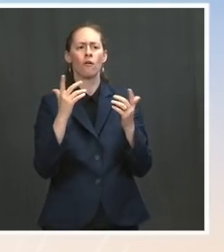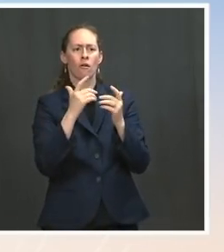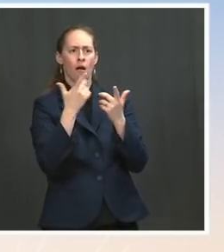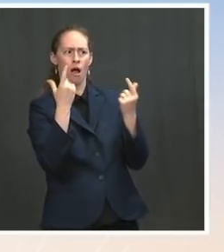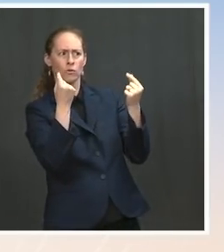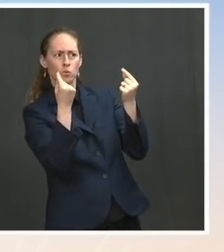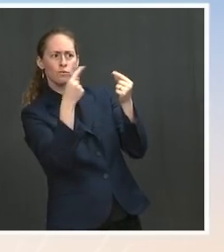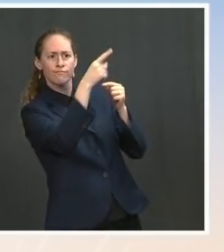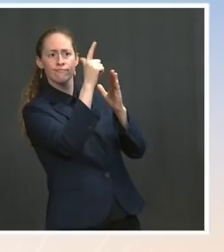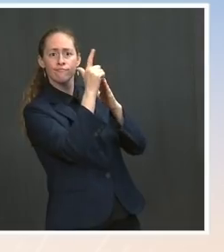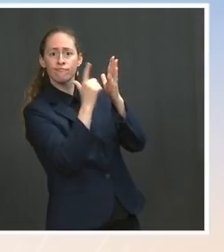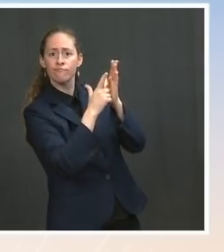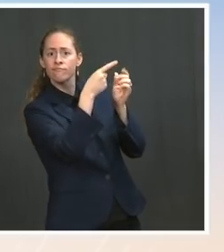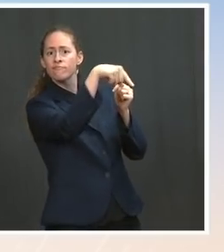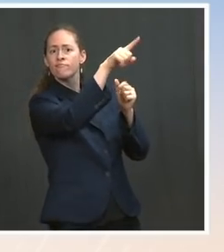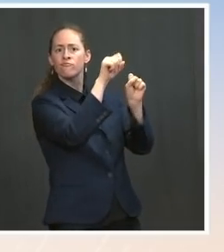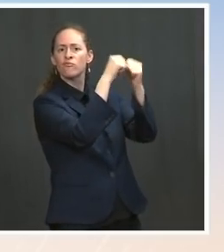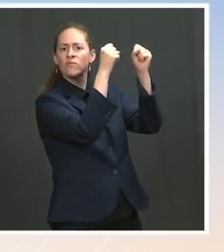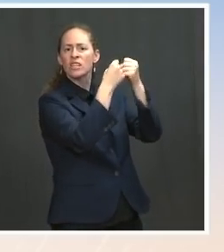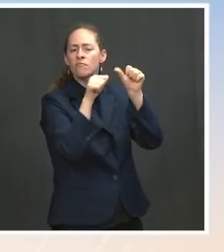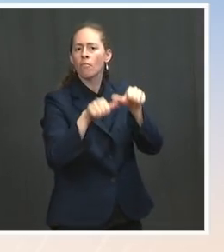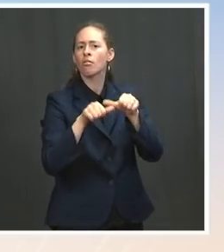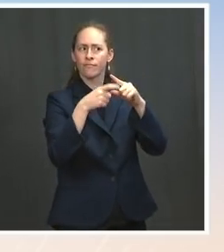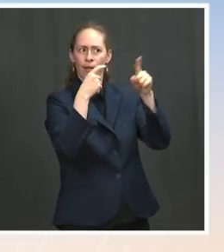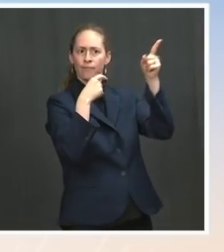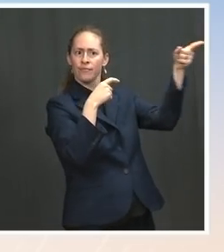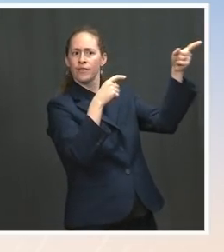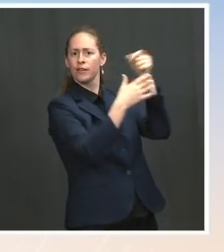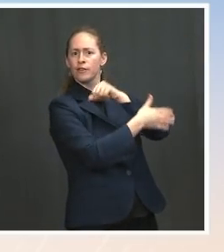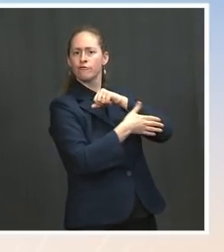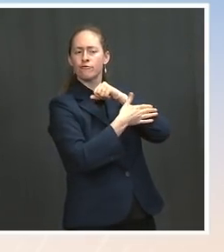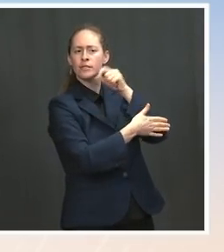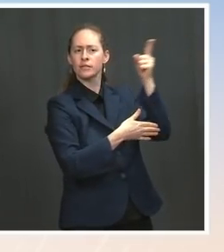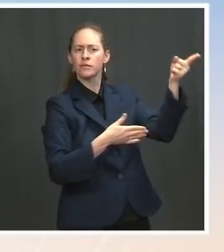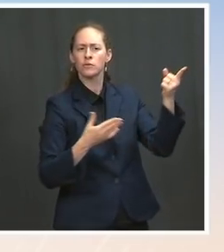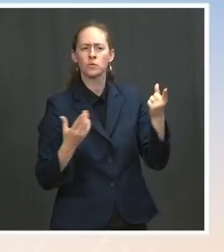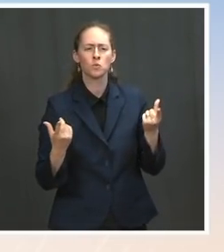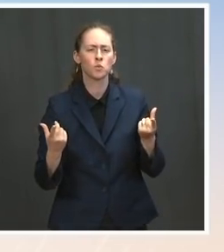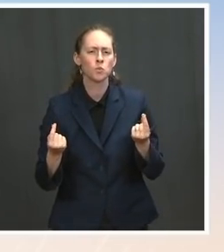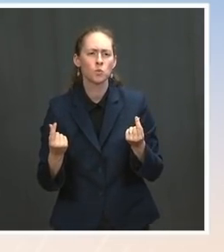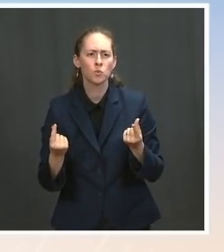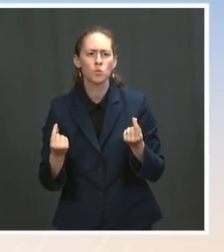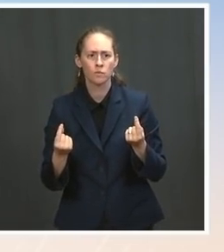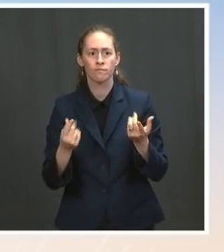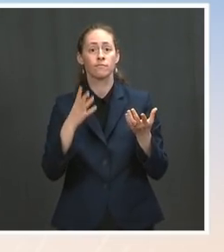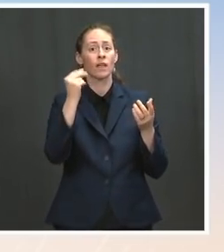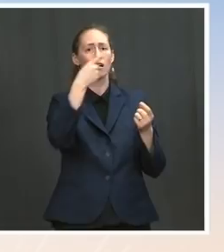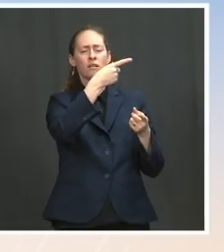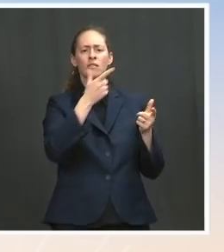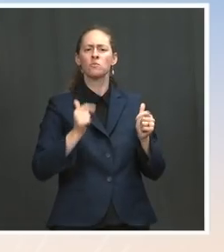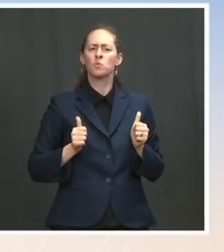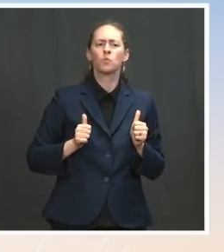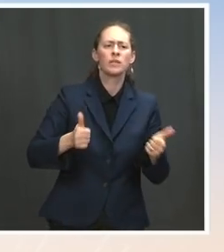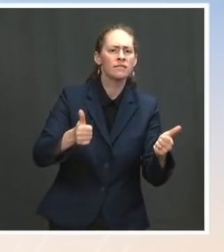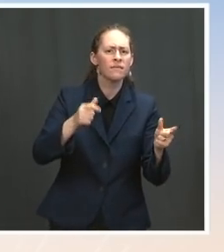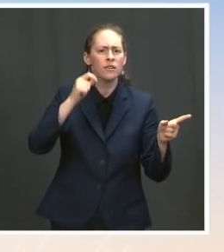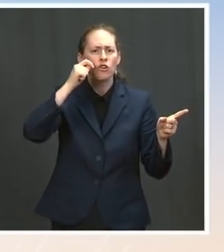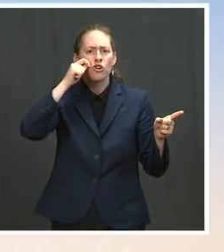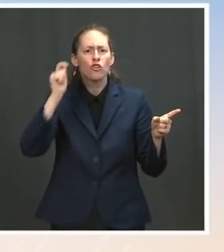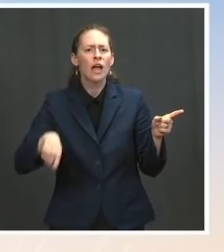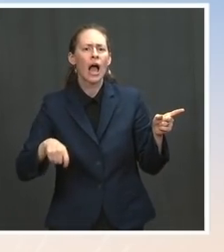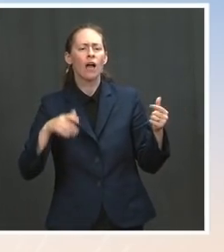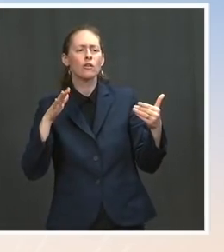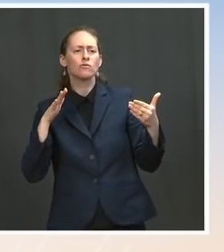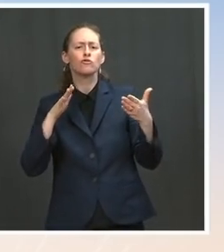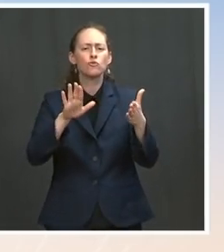in Ukraine? And also is our areas where there can be an opportunity to work together, including nuclear capabilities